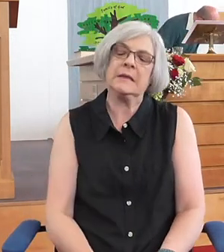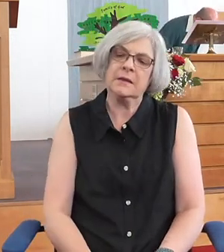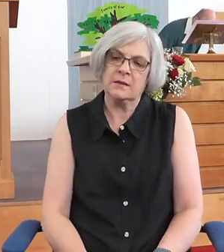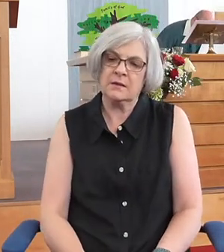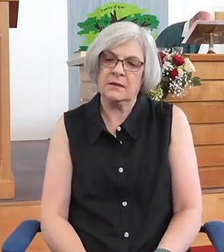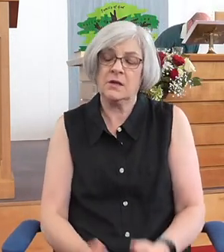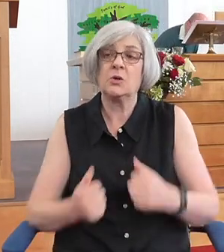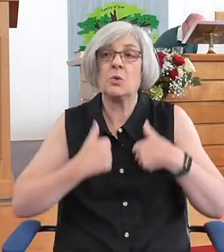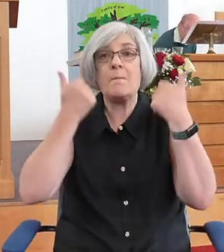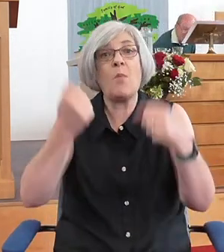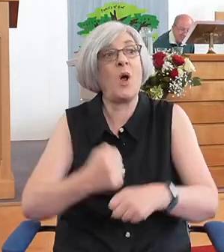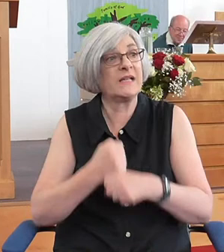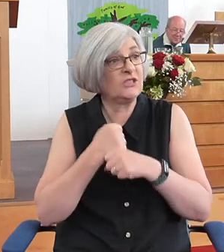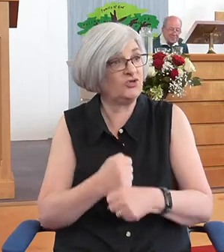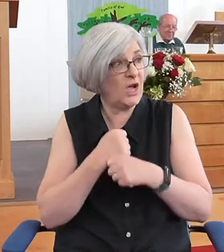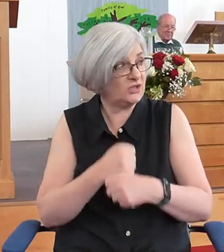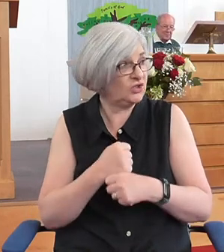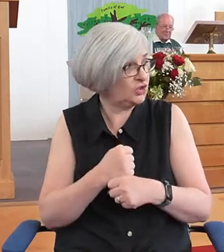Good morning, church.